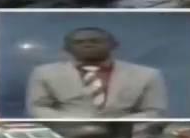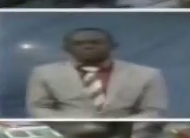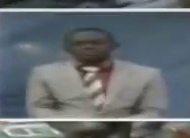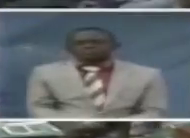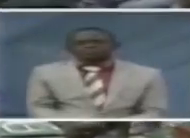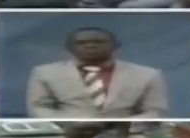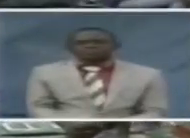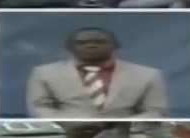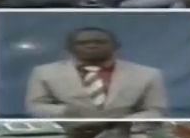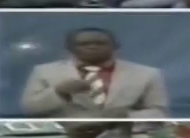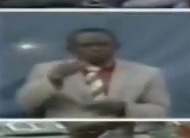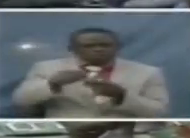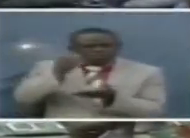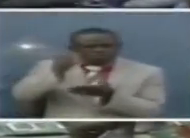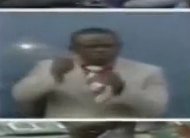and safety.